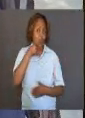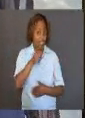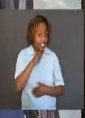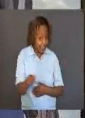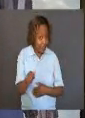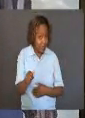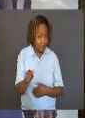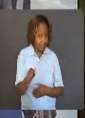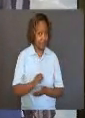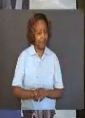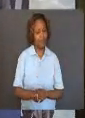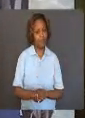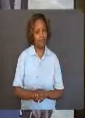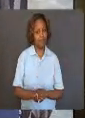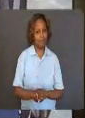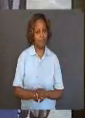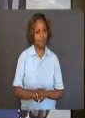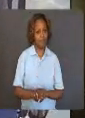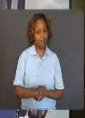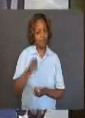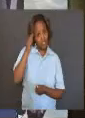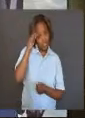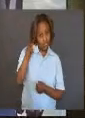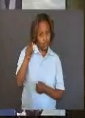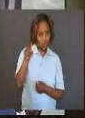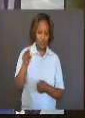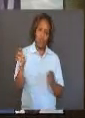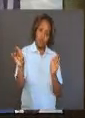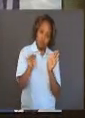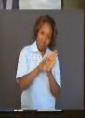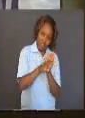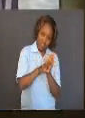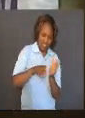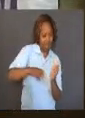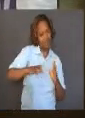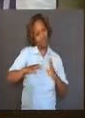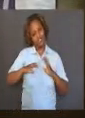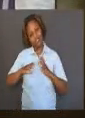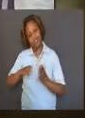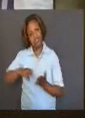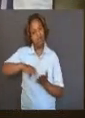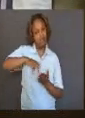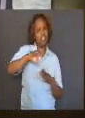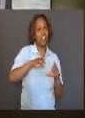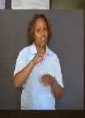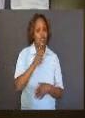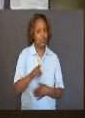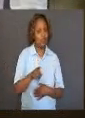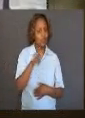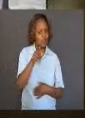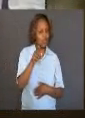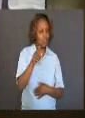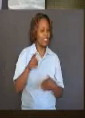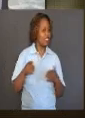not? He is on a walking tour overseas. I think he is having